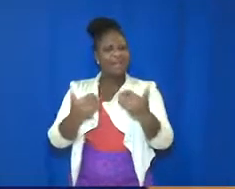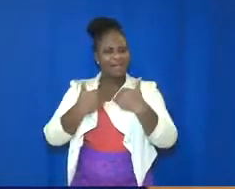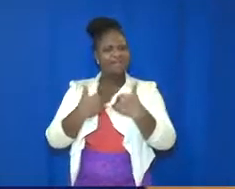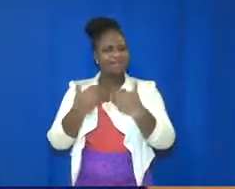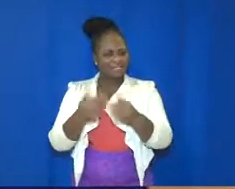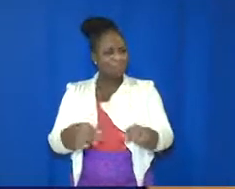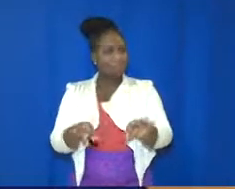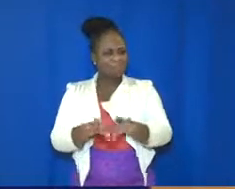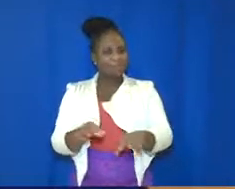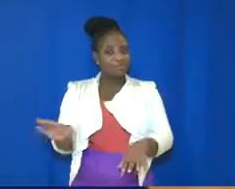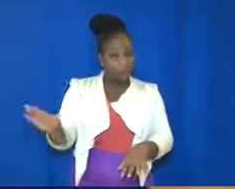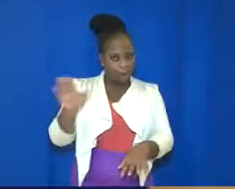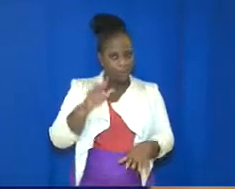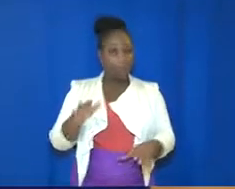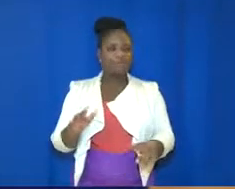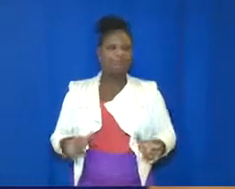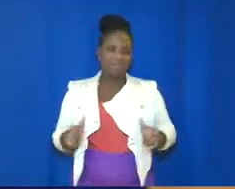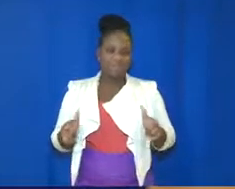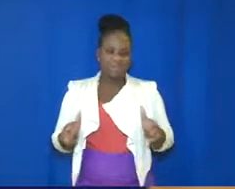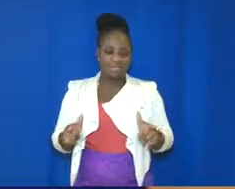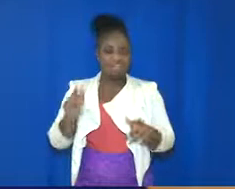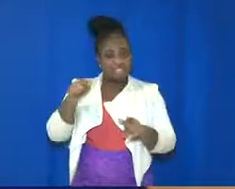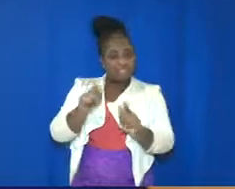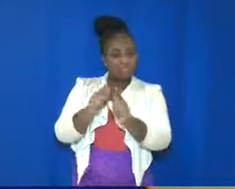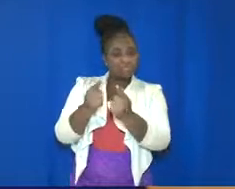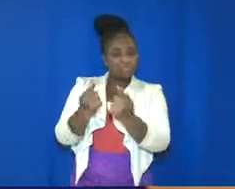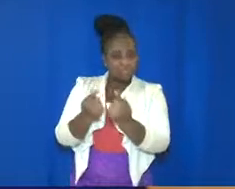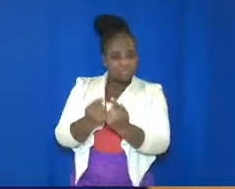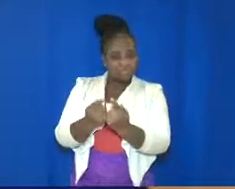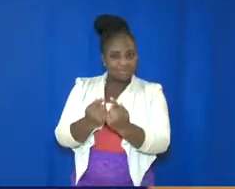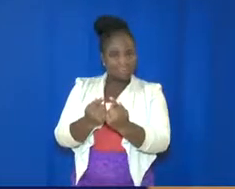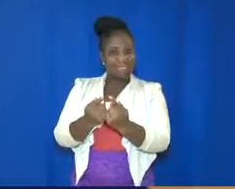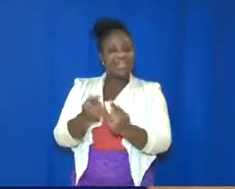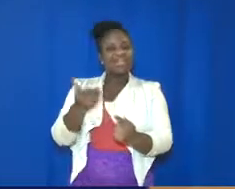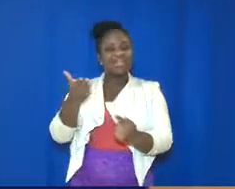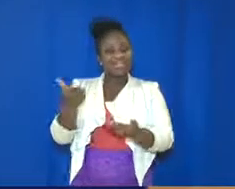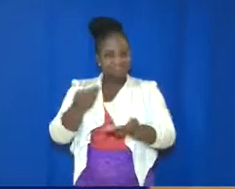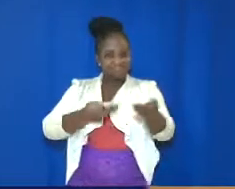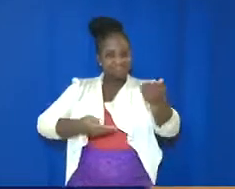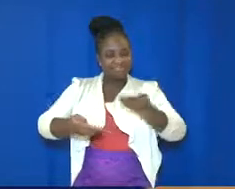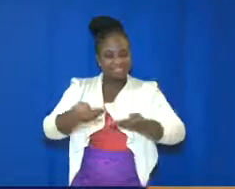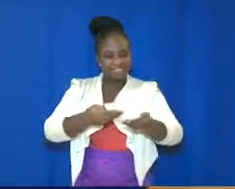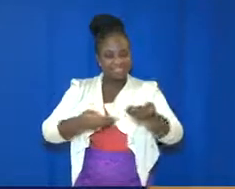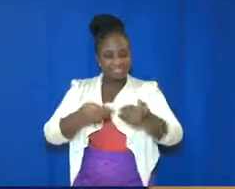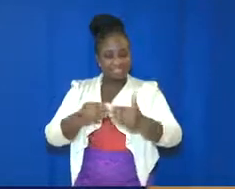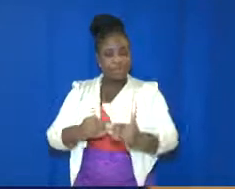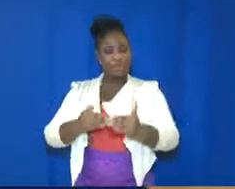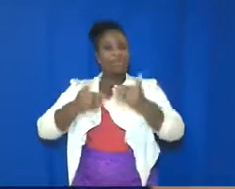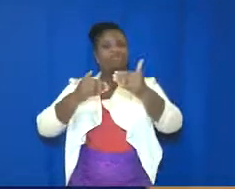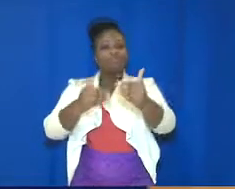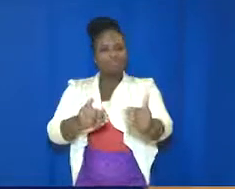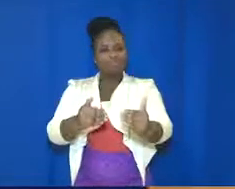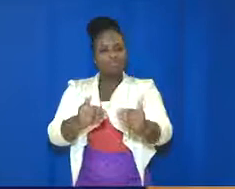are essential for our very survival. These groups are also being engaged on the way